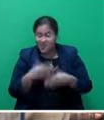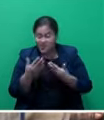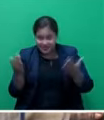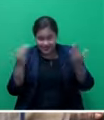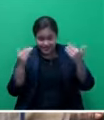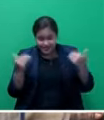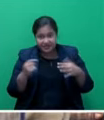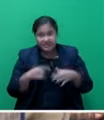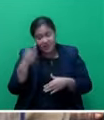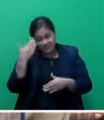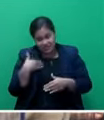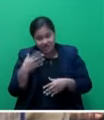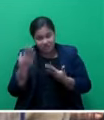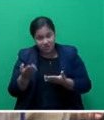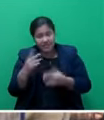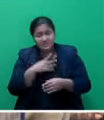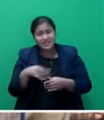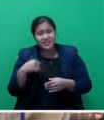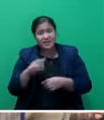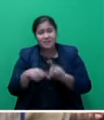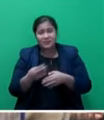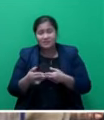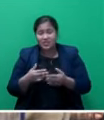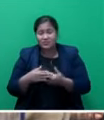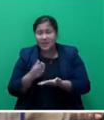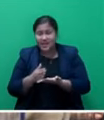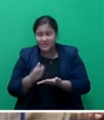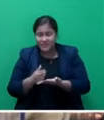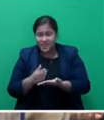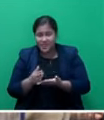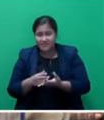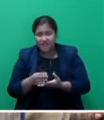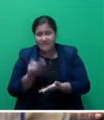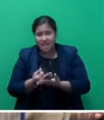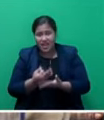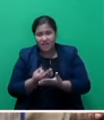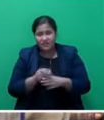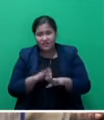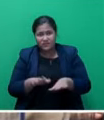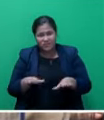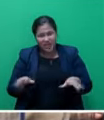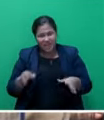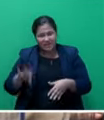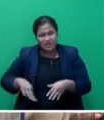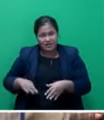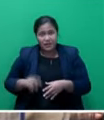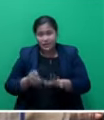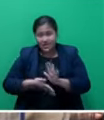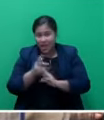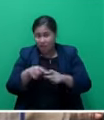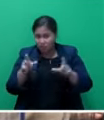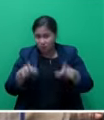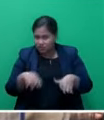Honourable Minister regarding the management of Fnpf funds for child beneficiaries, whether the High Court is appropriate